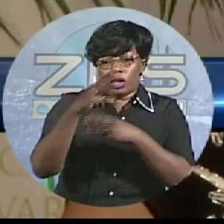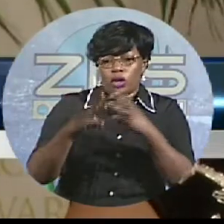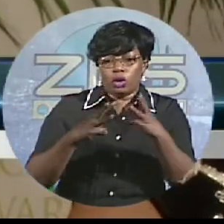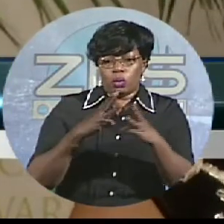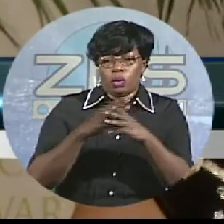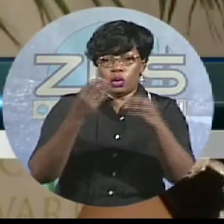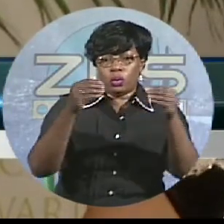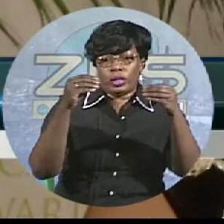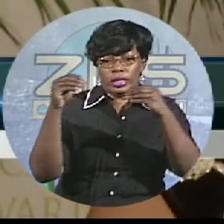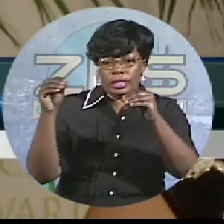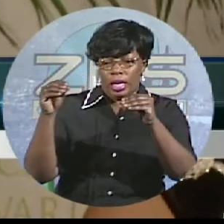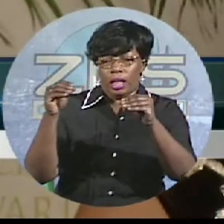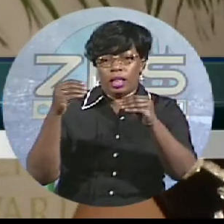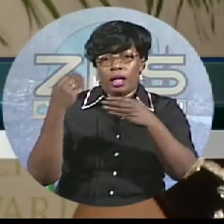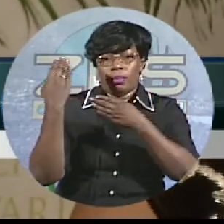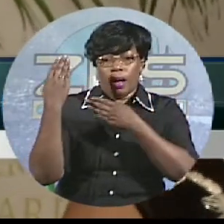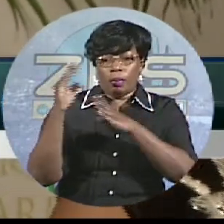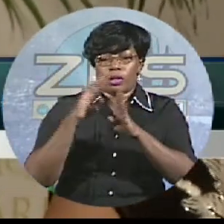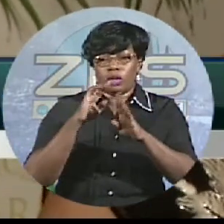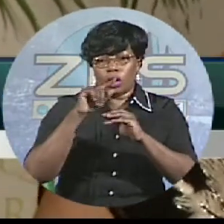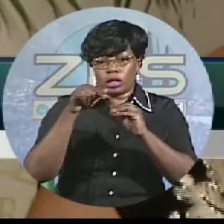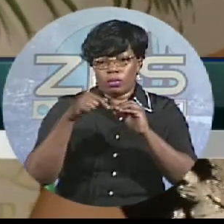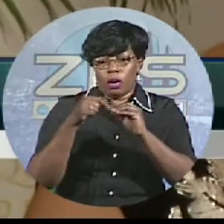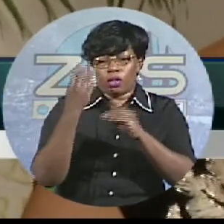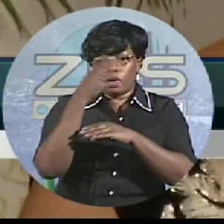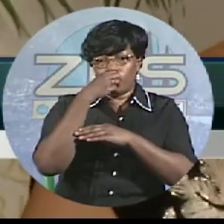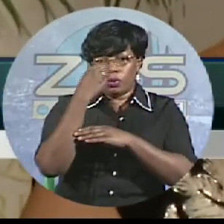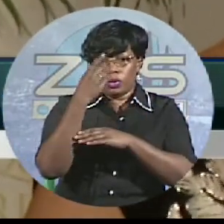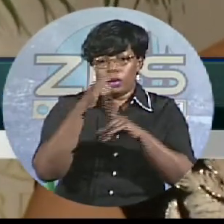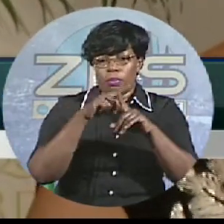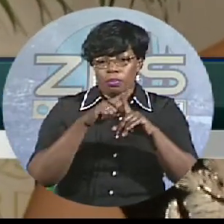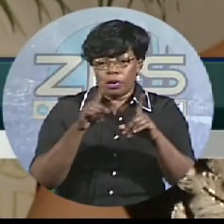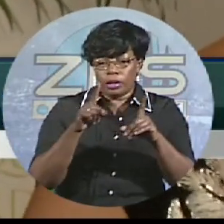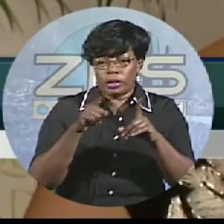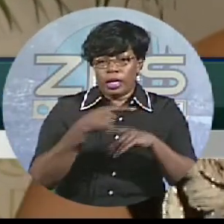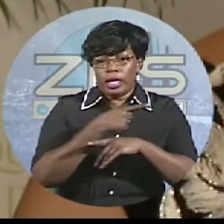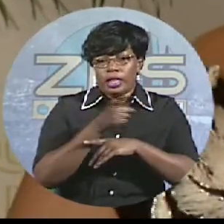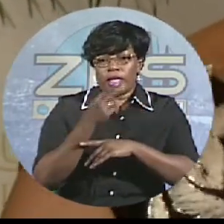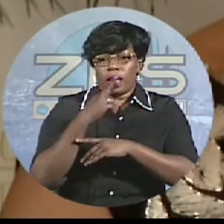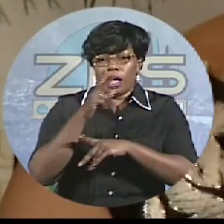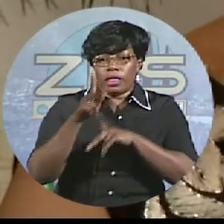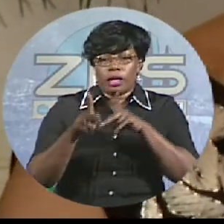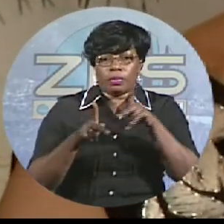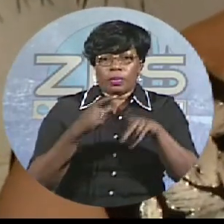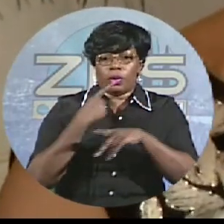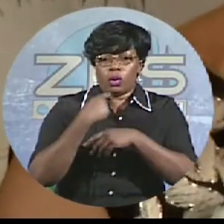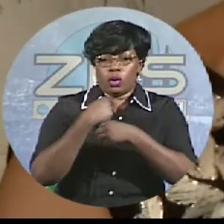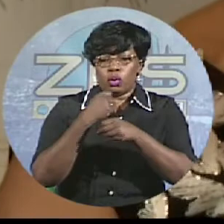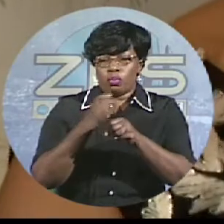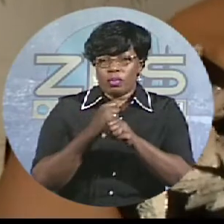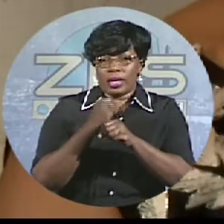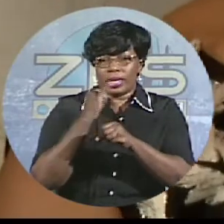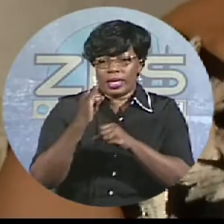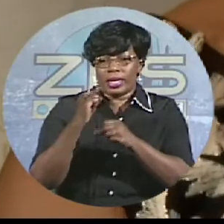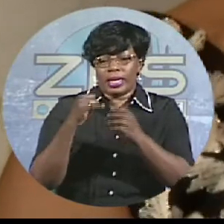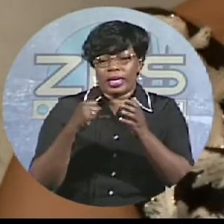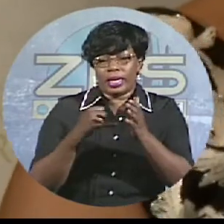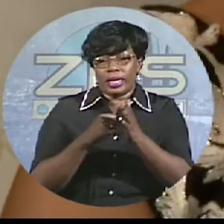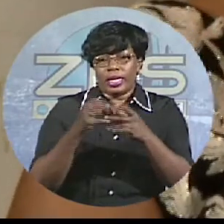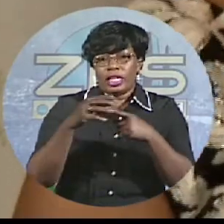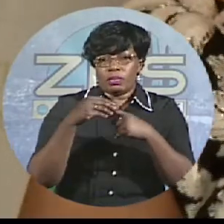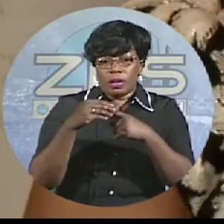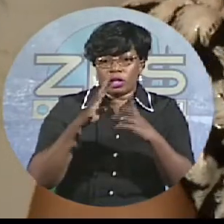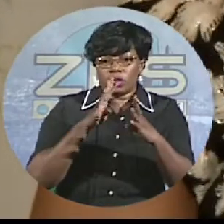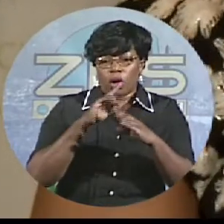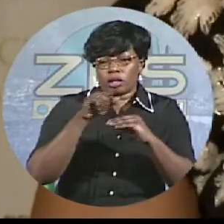the Bahamas and we talk about the beauty of it, but these are the people who just make it what is so special. And I'm just going to talk